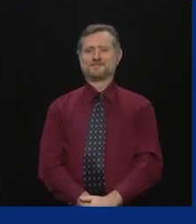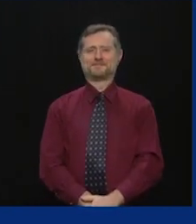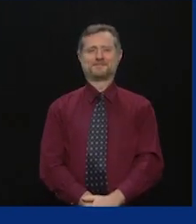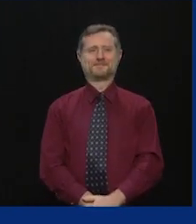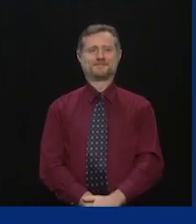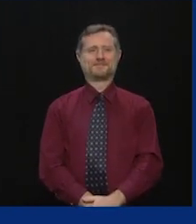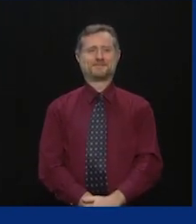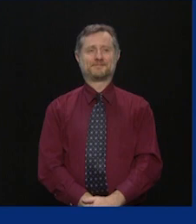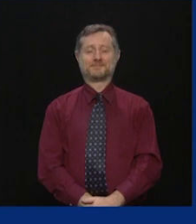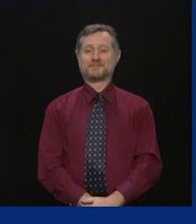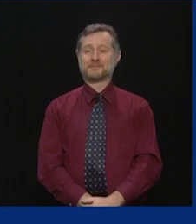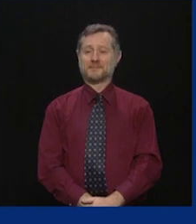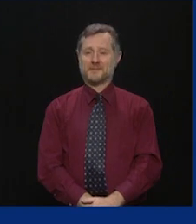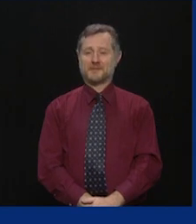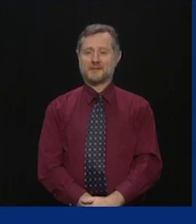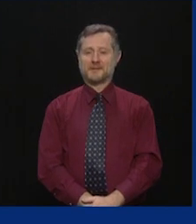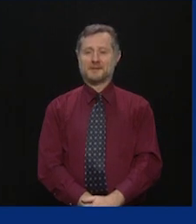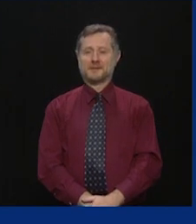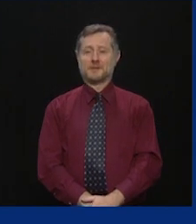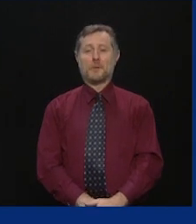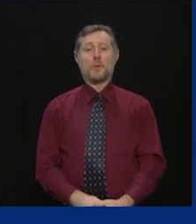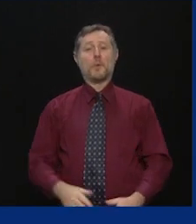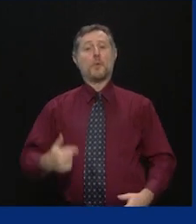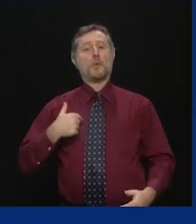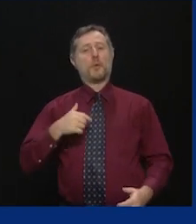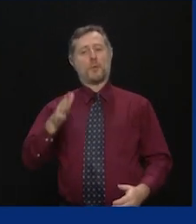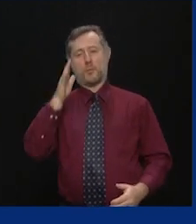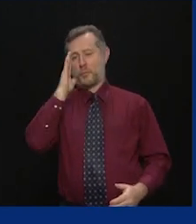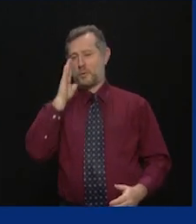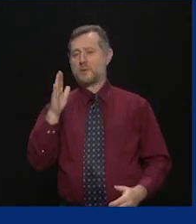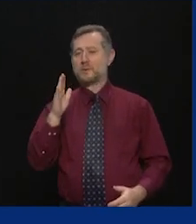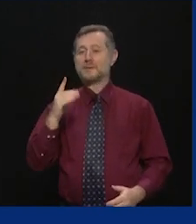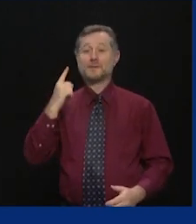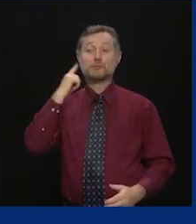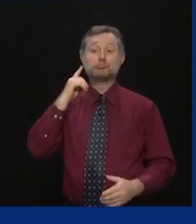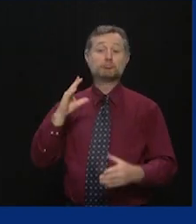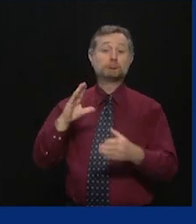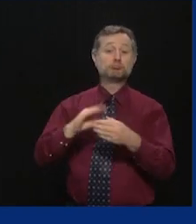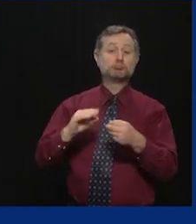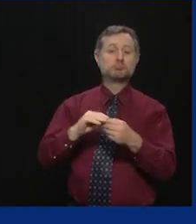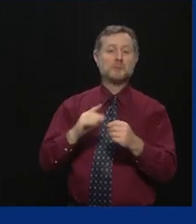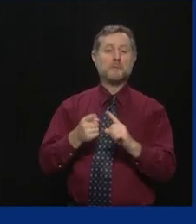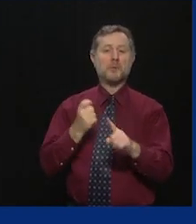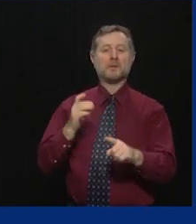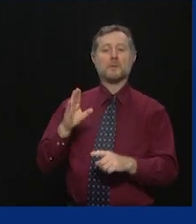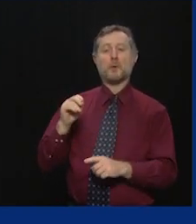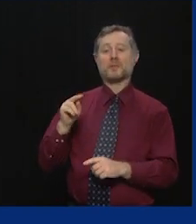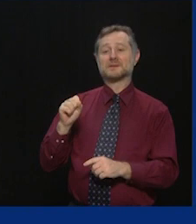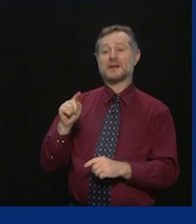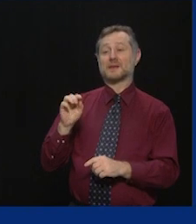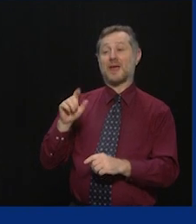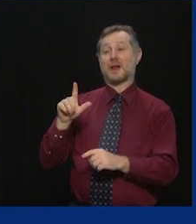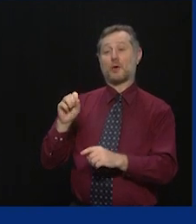We'll also hear from Constellation Brands President and CEO Bill Newlands. Thank you, Bill.